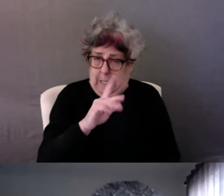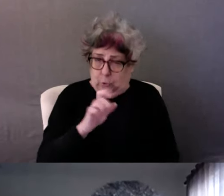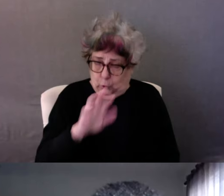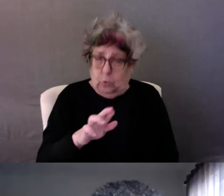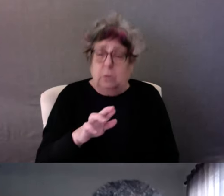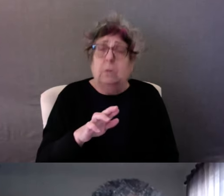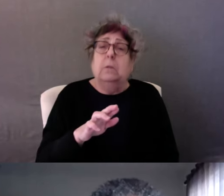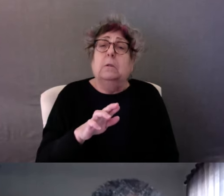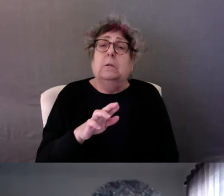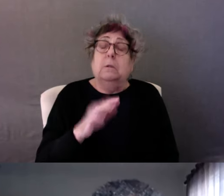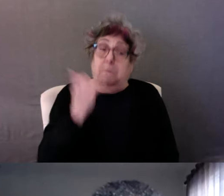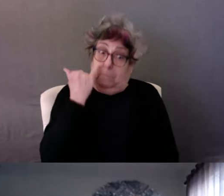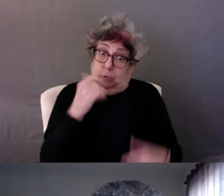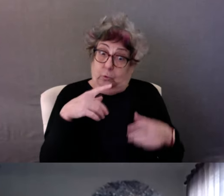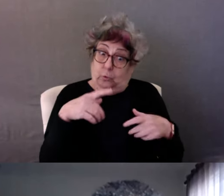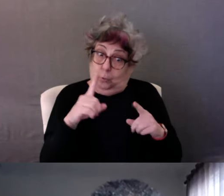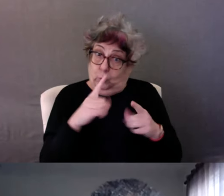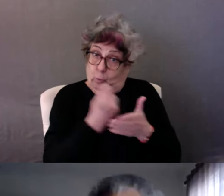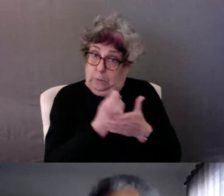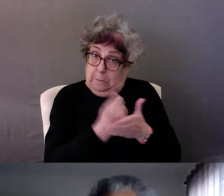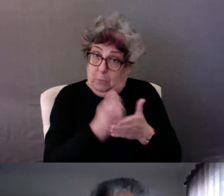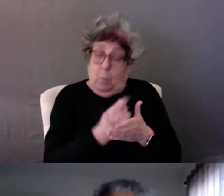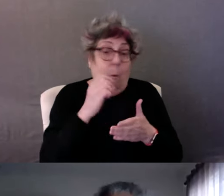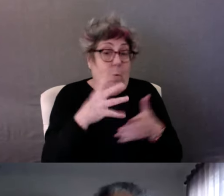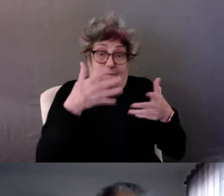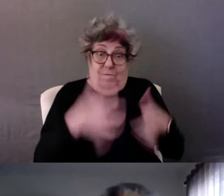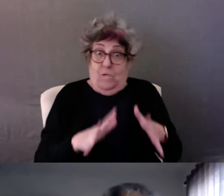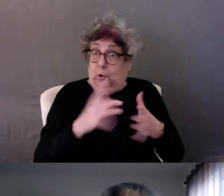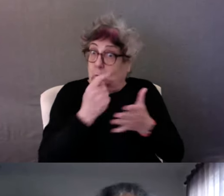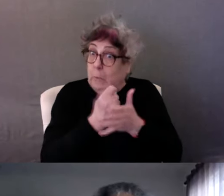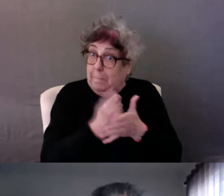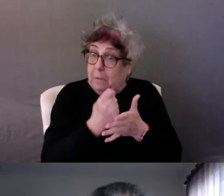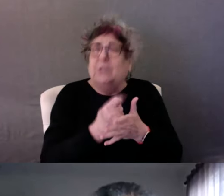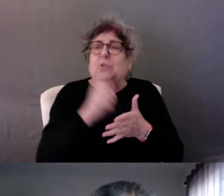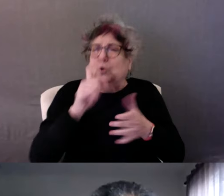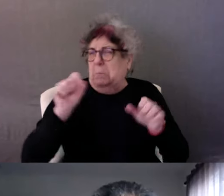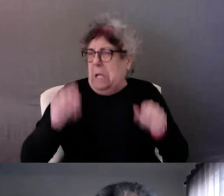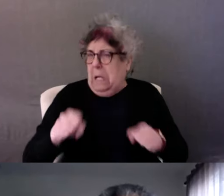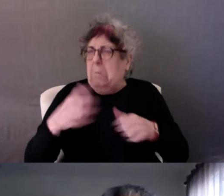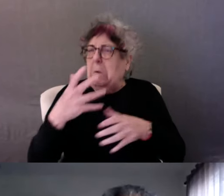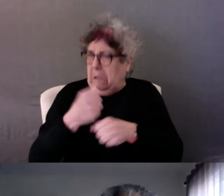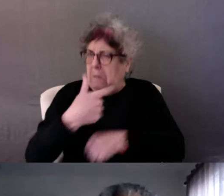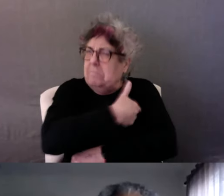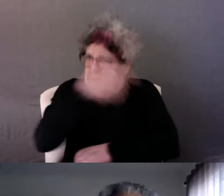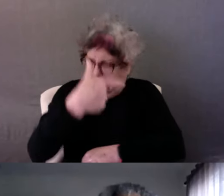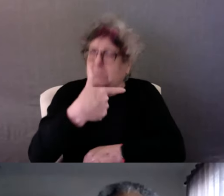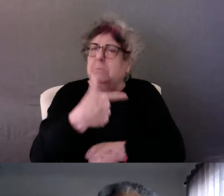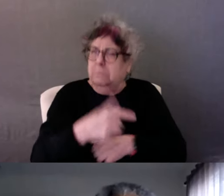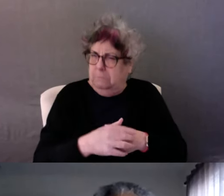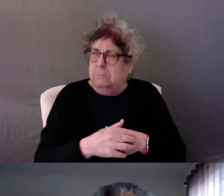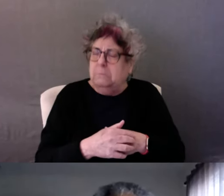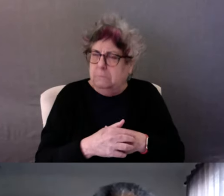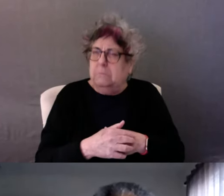even if they're during treatment, but if, particularly if they completed treatment, should be able to get the vaccine when